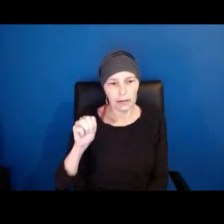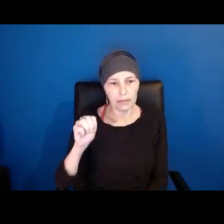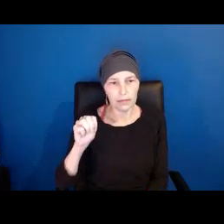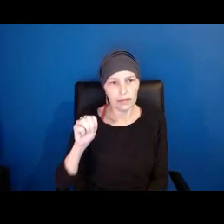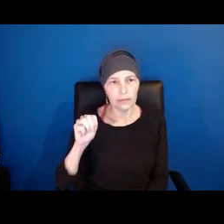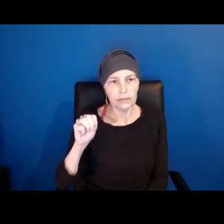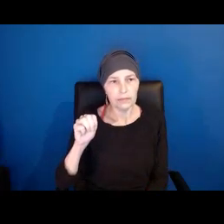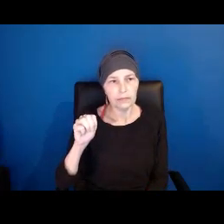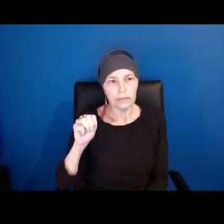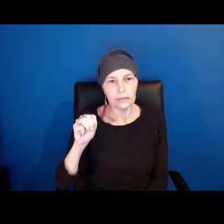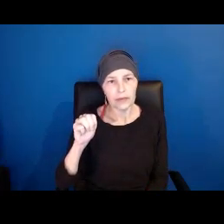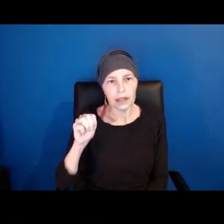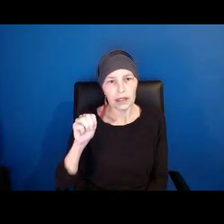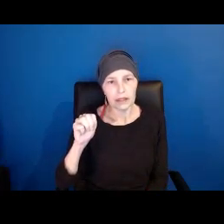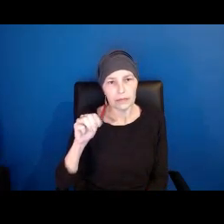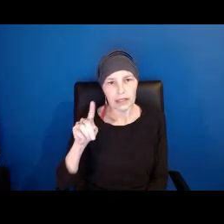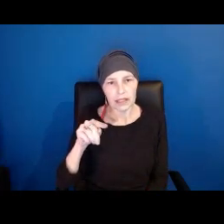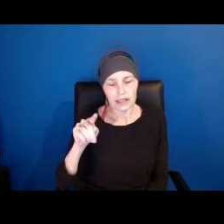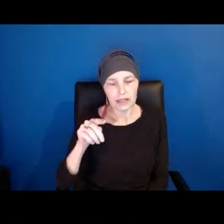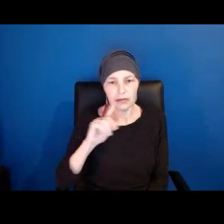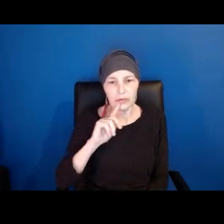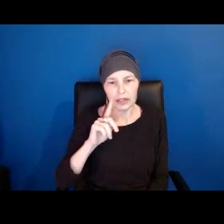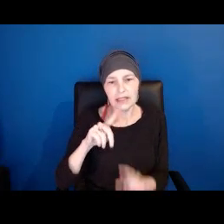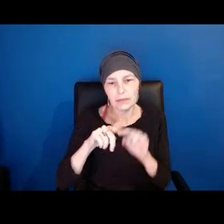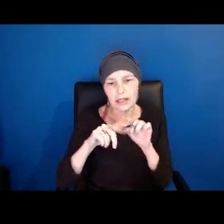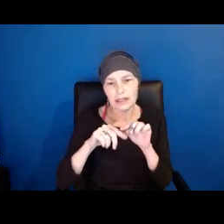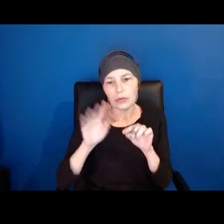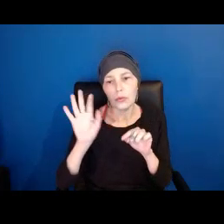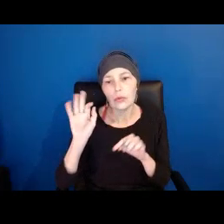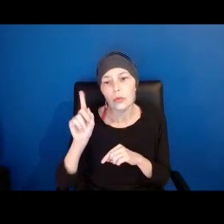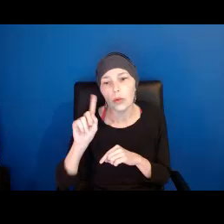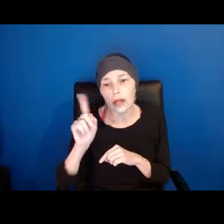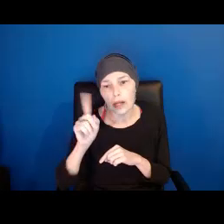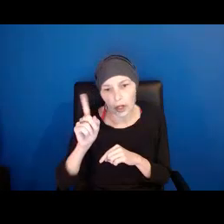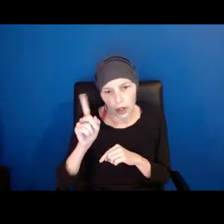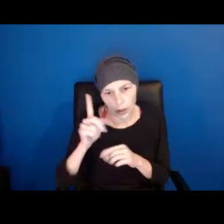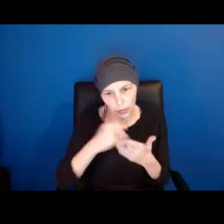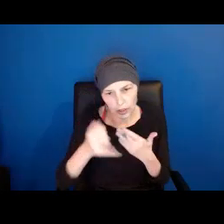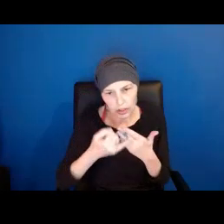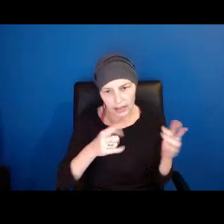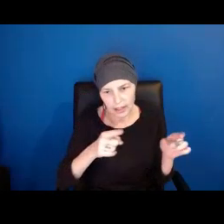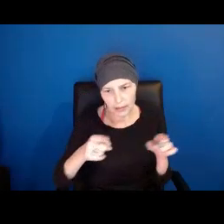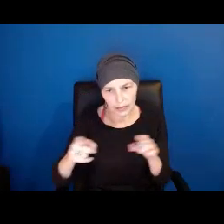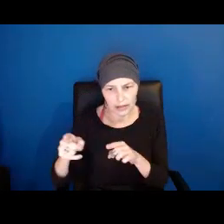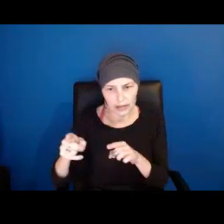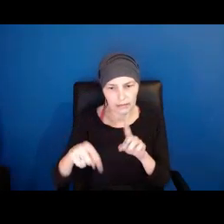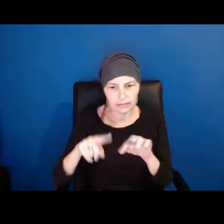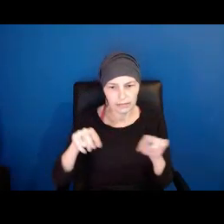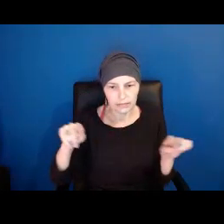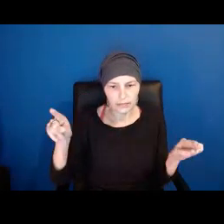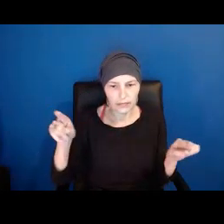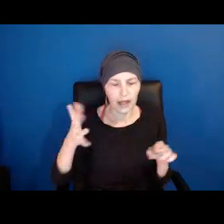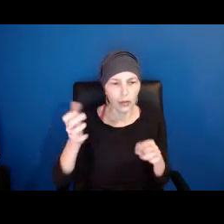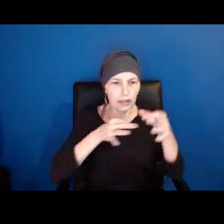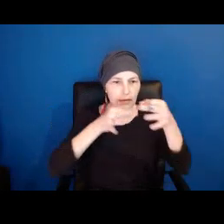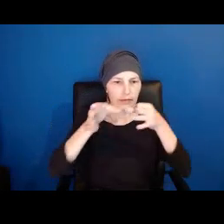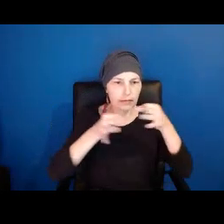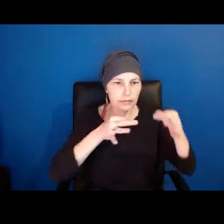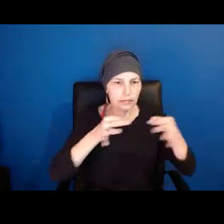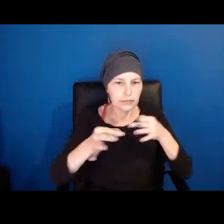where eligible projects may take place. I did want to spend a second walking people through how